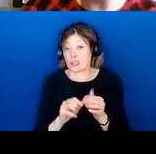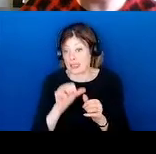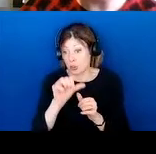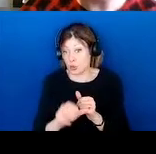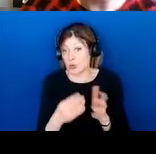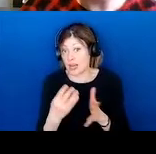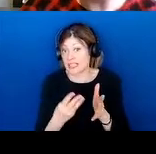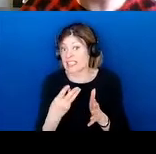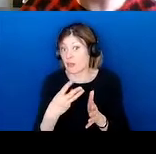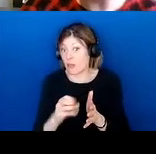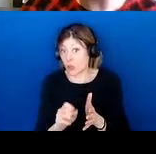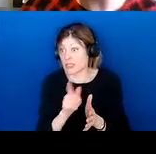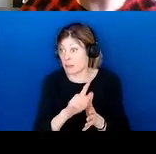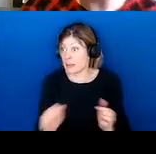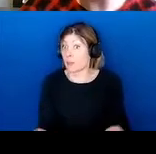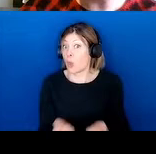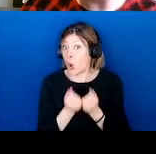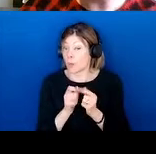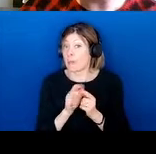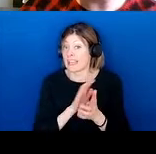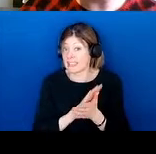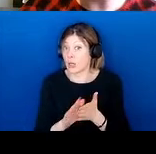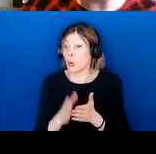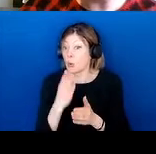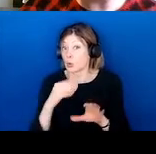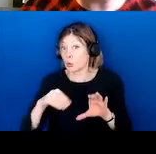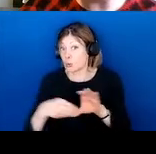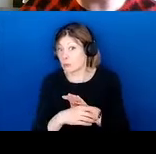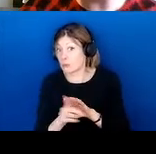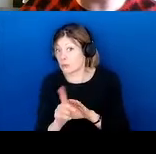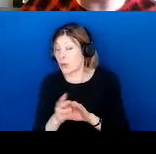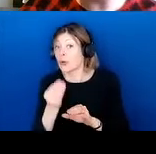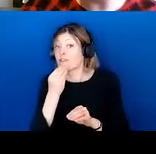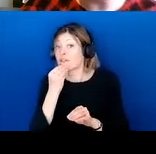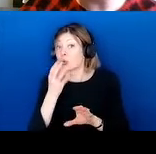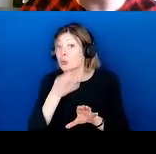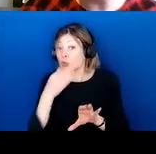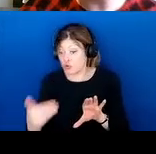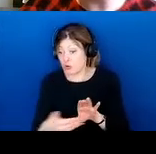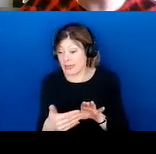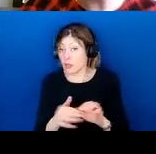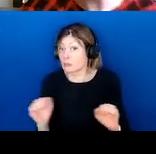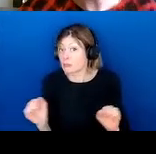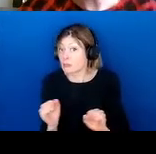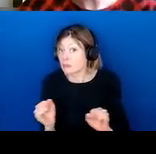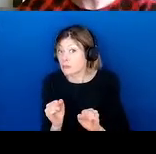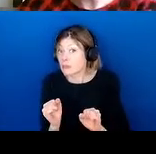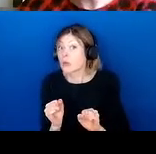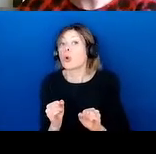1930. It kept food and drink cool from the winter until August each year.